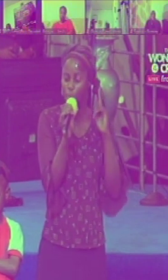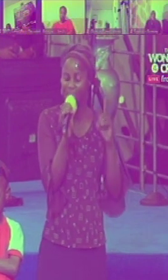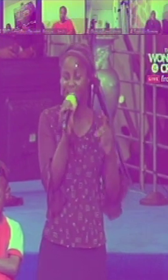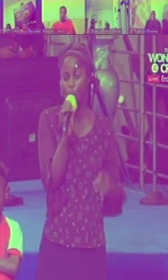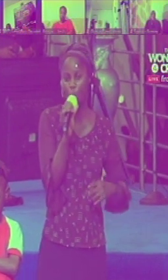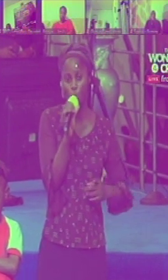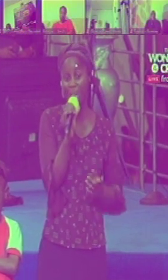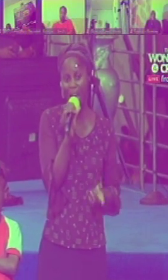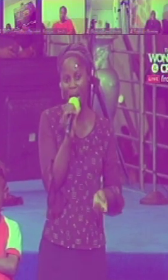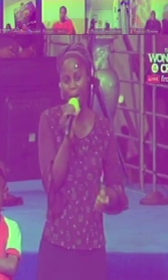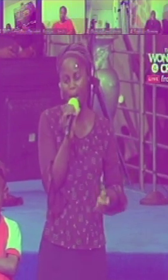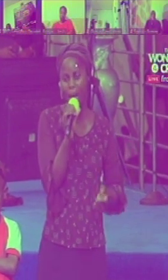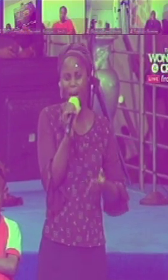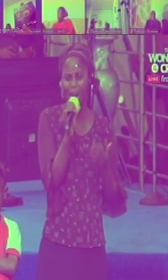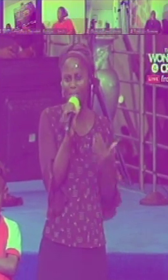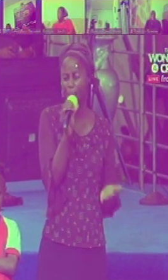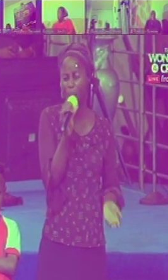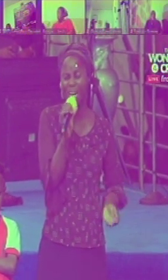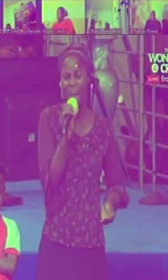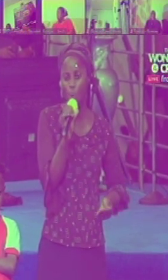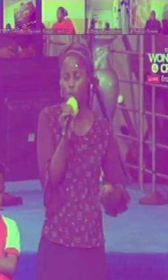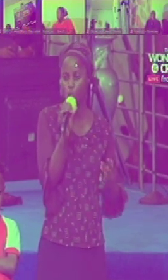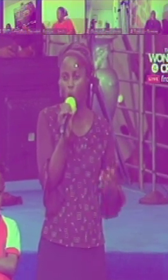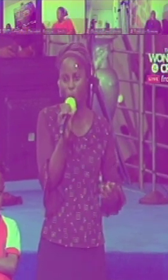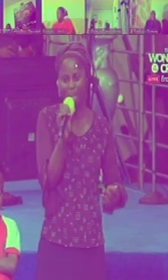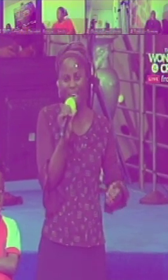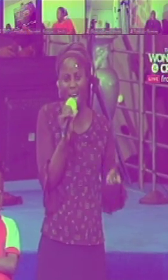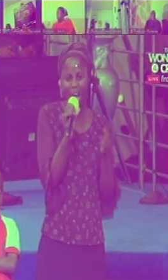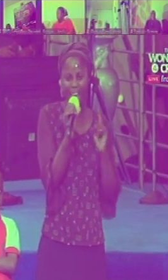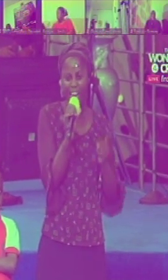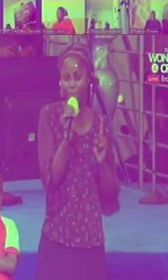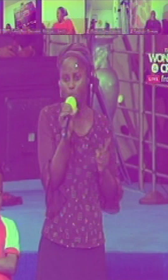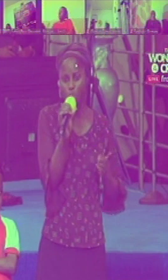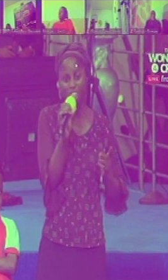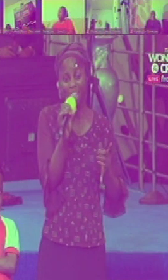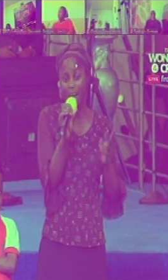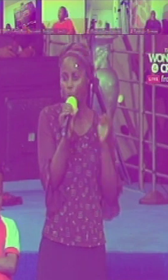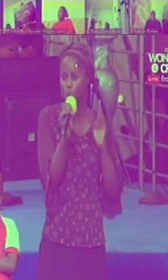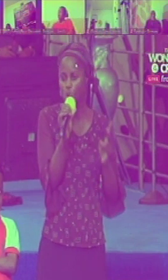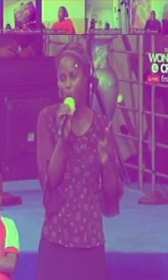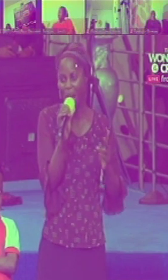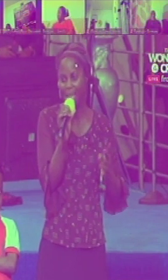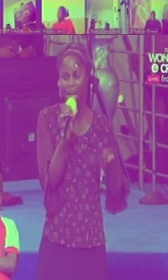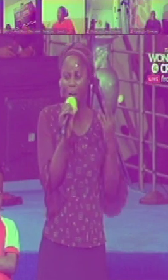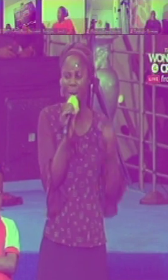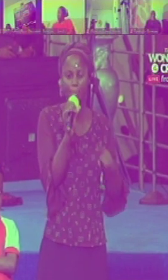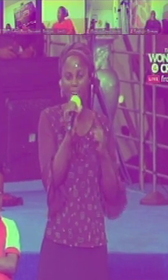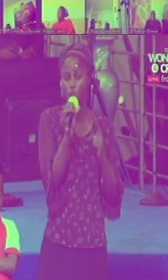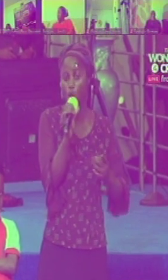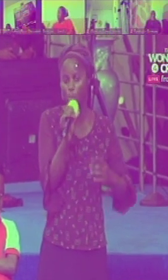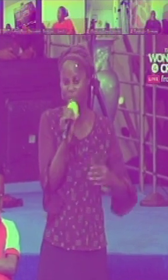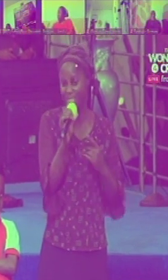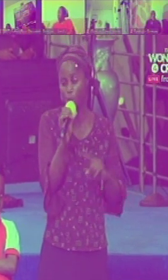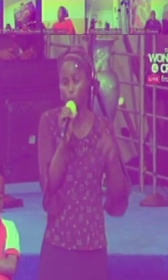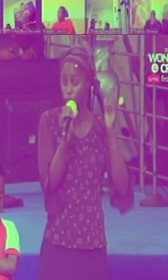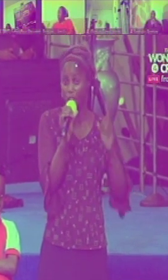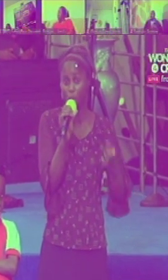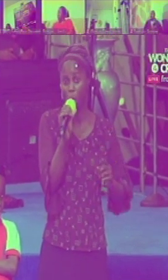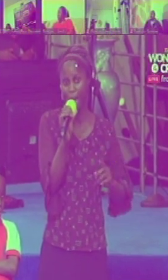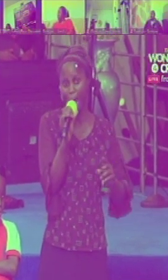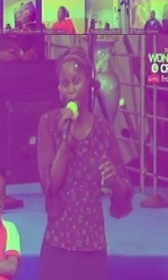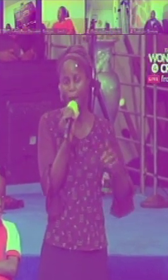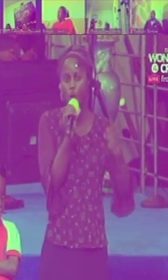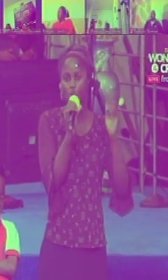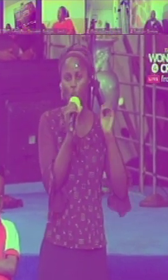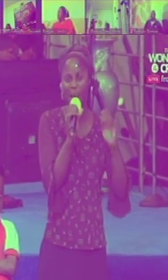that he will be seeing with one eye. As a mother, I was worried. I gave birth to this child with two eyes. How can my son be seeing with only